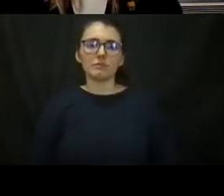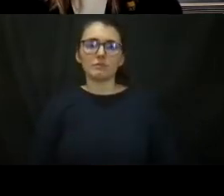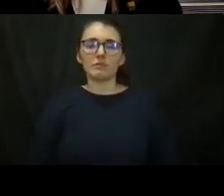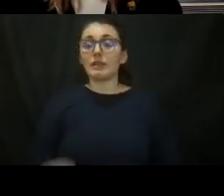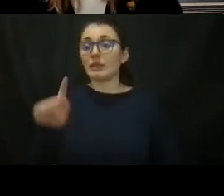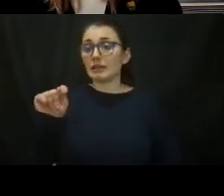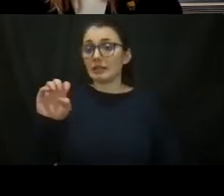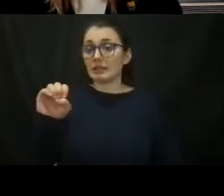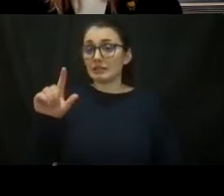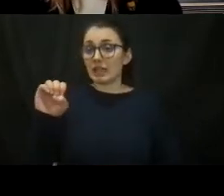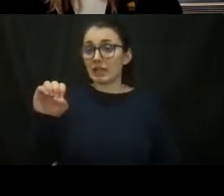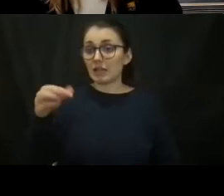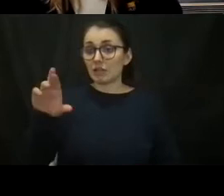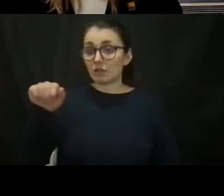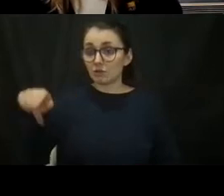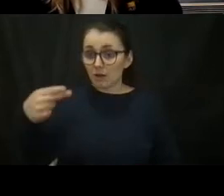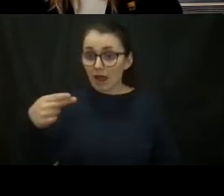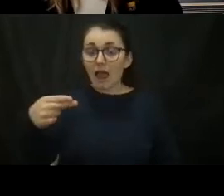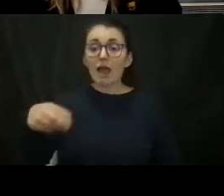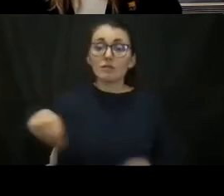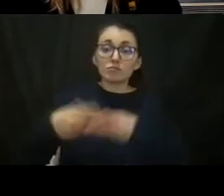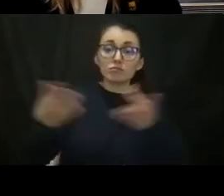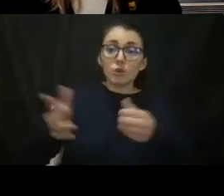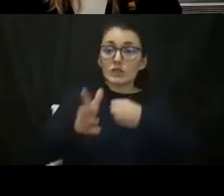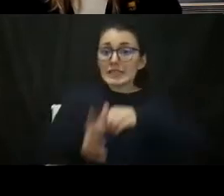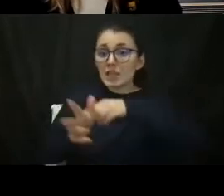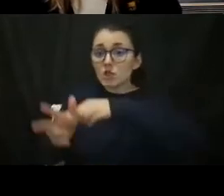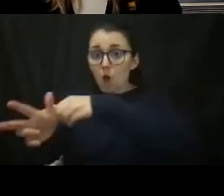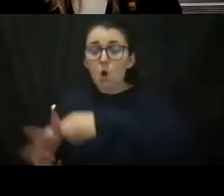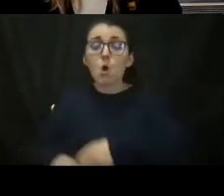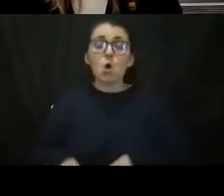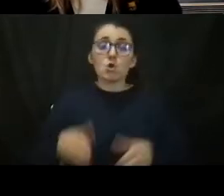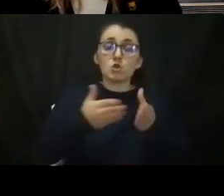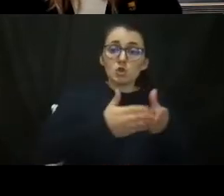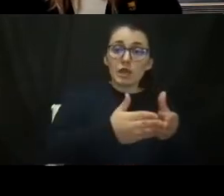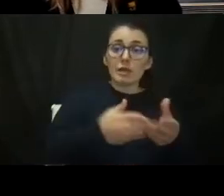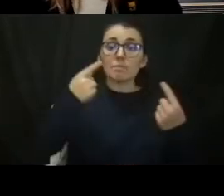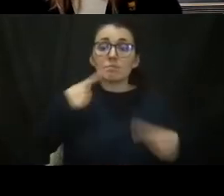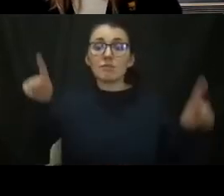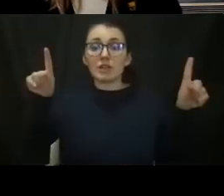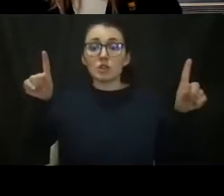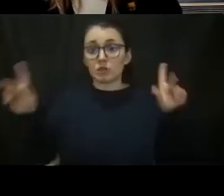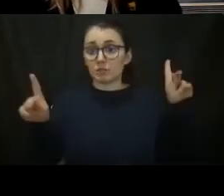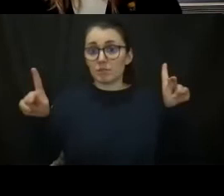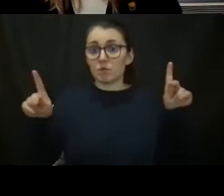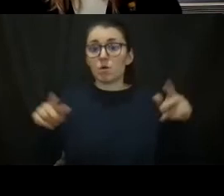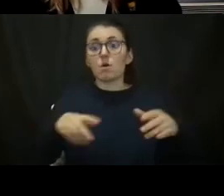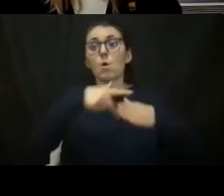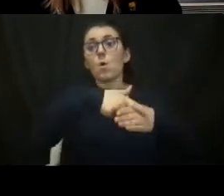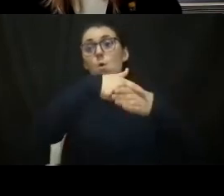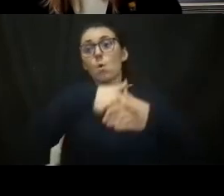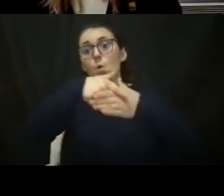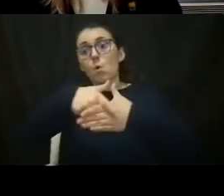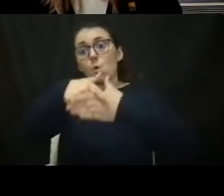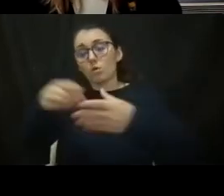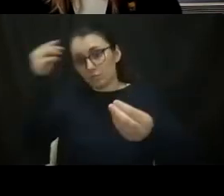to take a stagecoach, and then it had to take a ship. So eventually somebody rode a horse from Portland down to Salem with the news, and it took